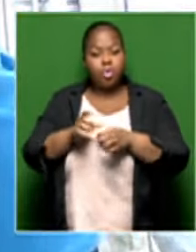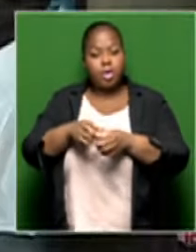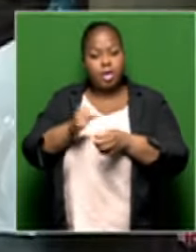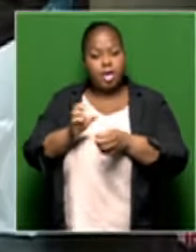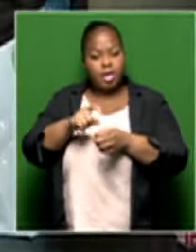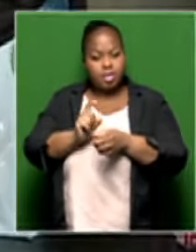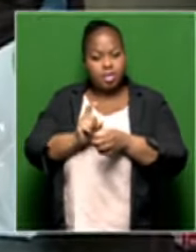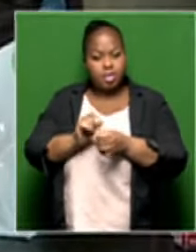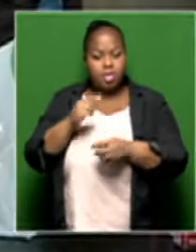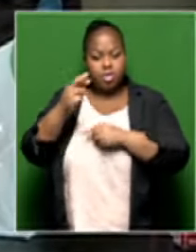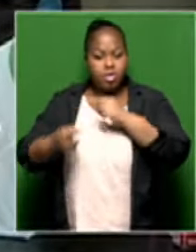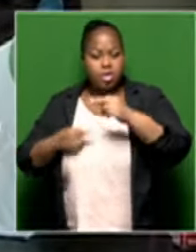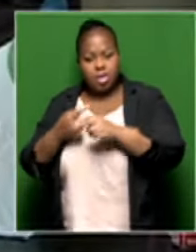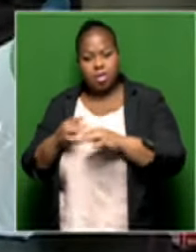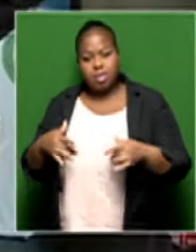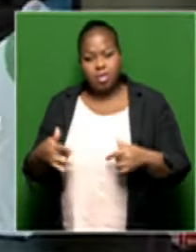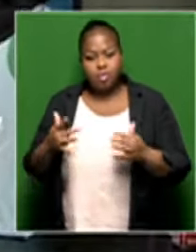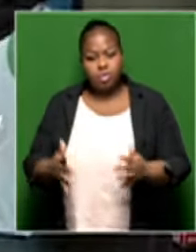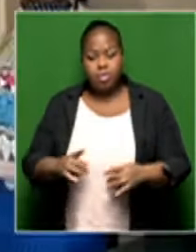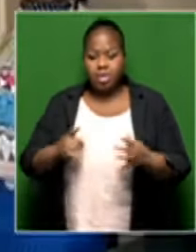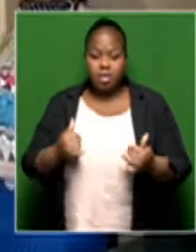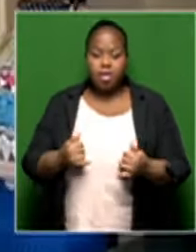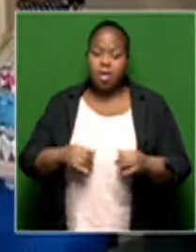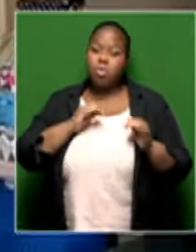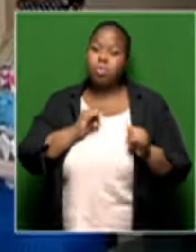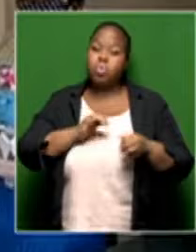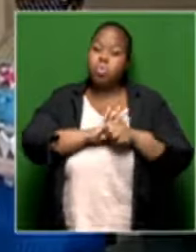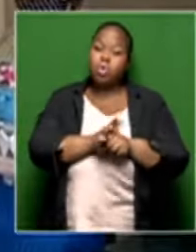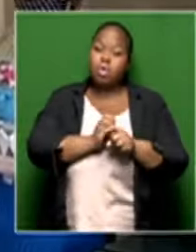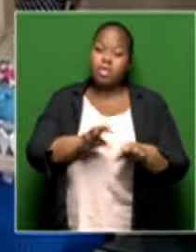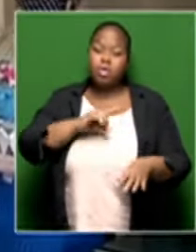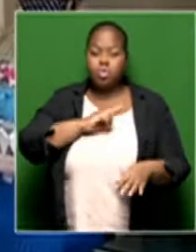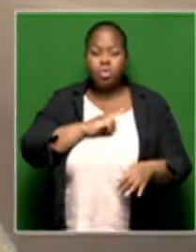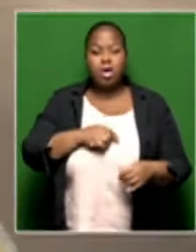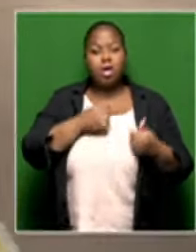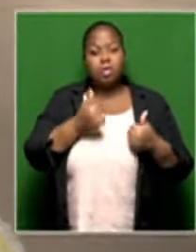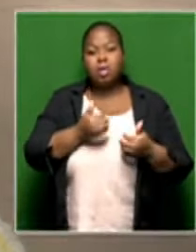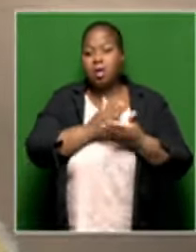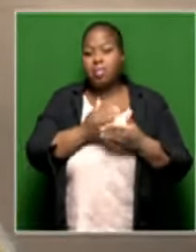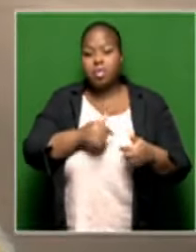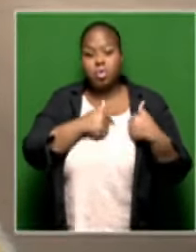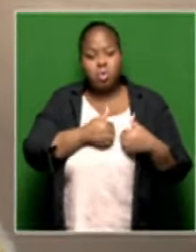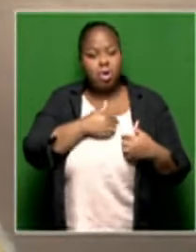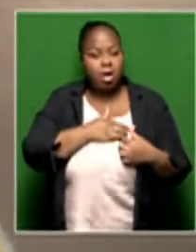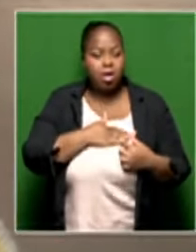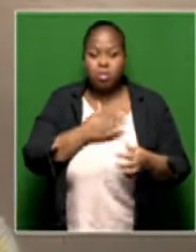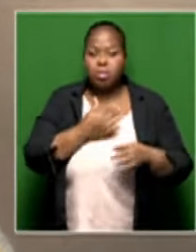how I survive. The new disease is treating me badly because the Good Samaritans are currently not working as well.